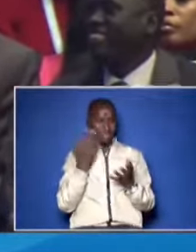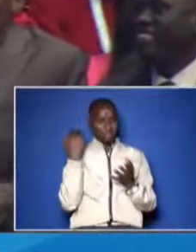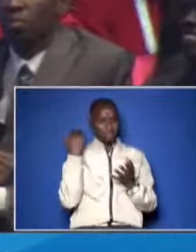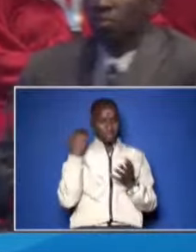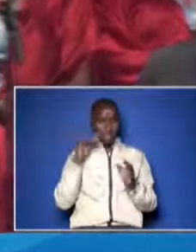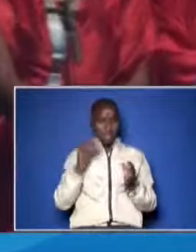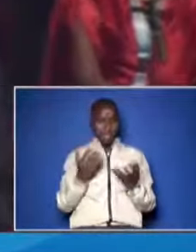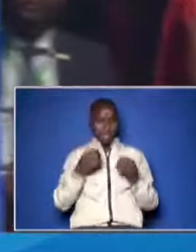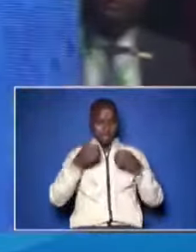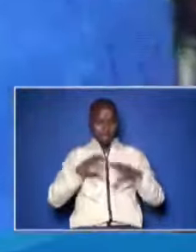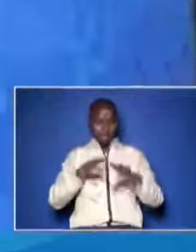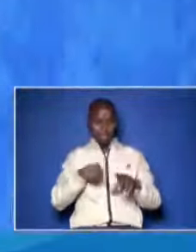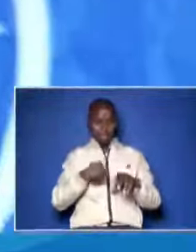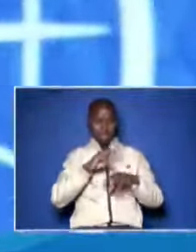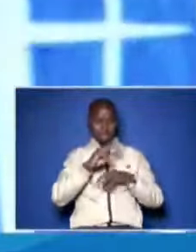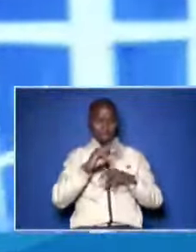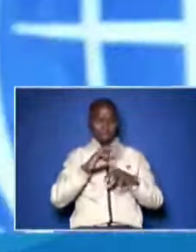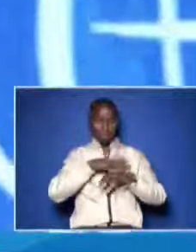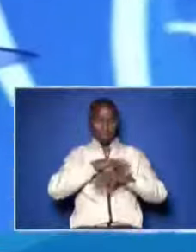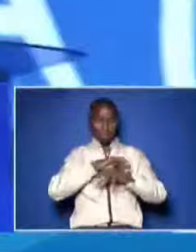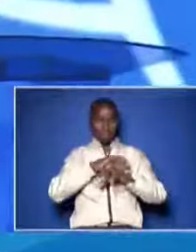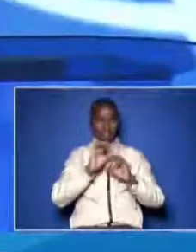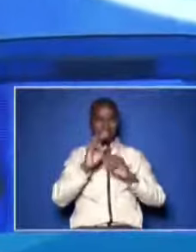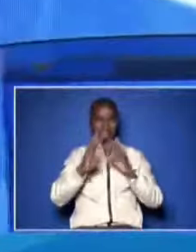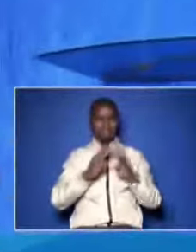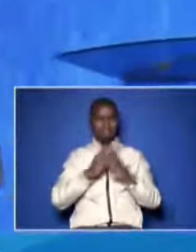Earth did you hear